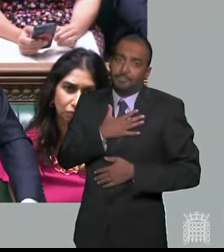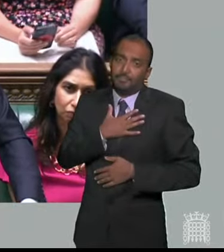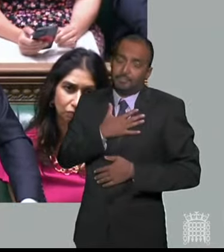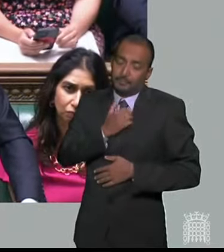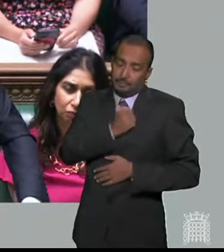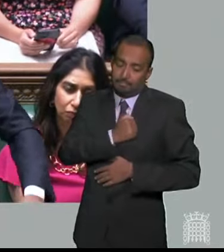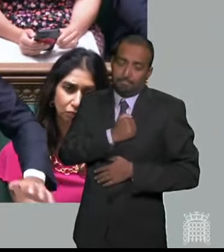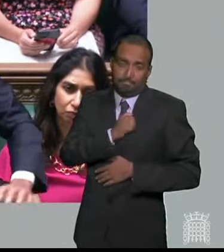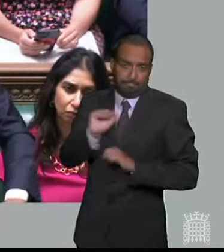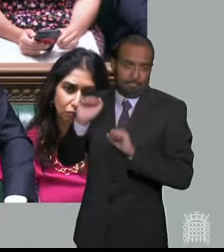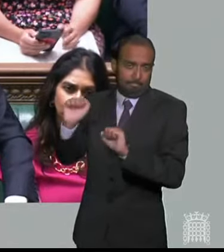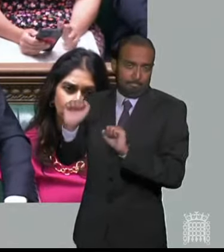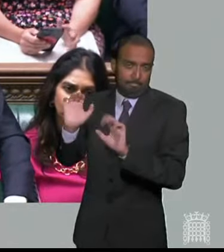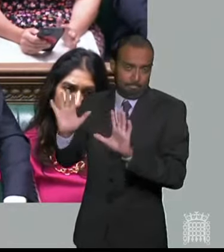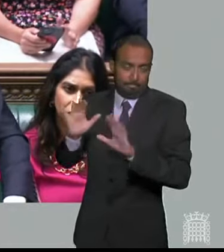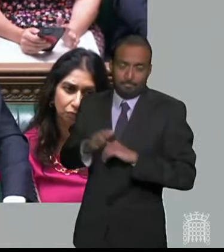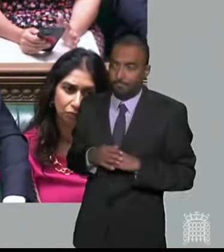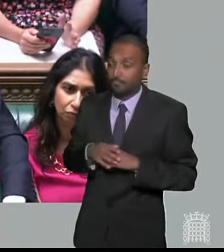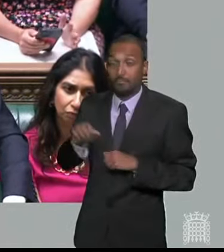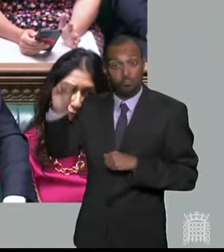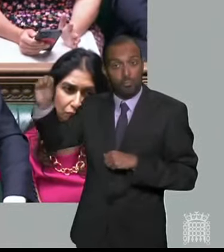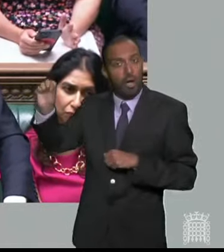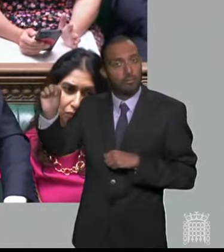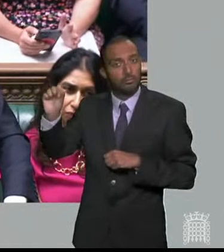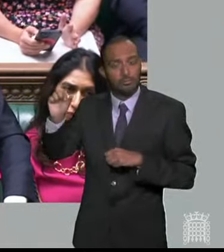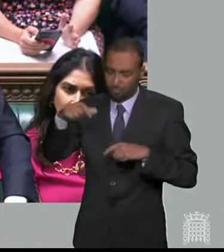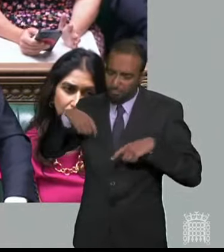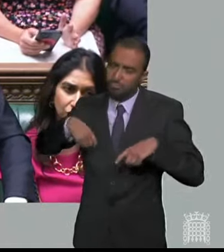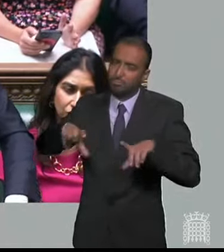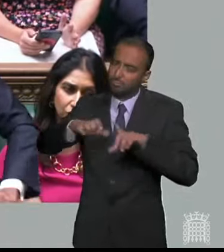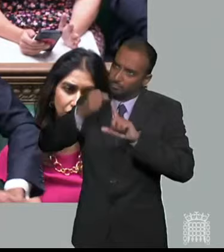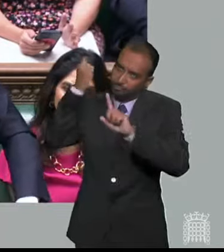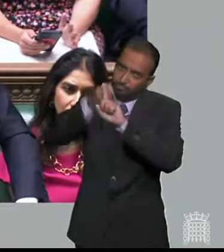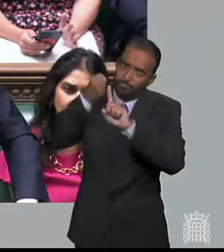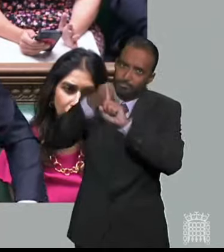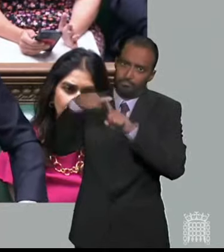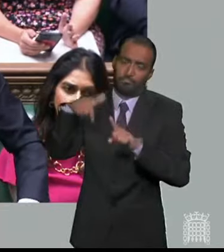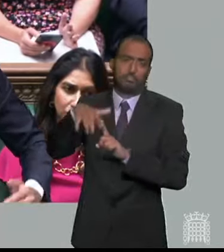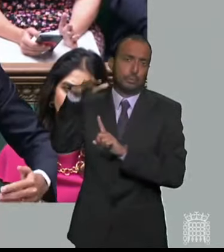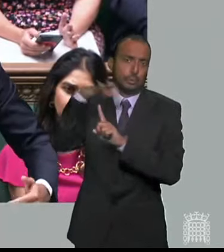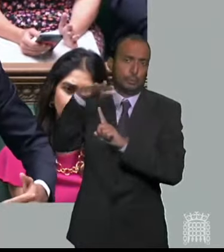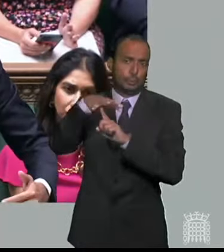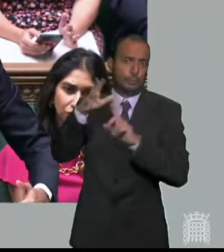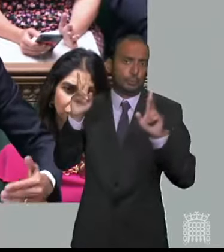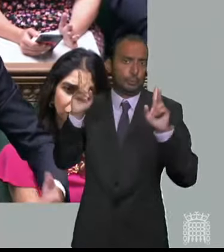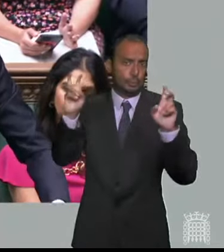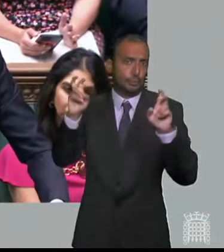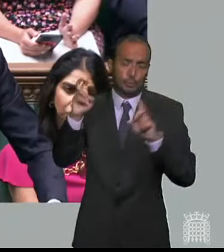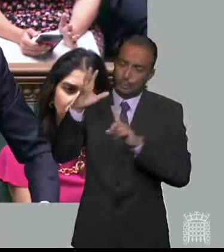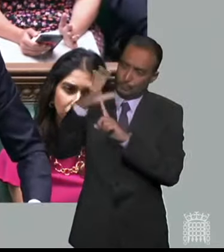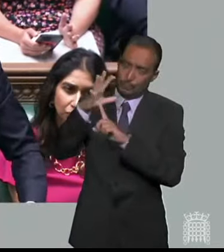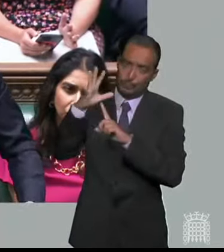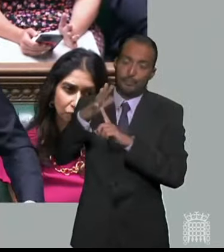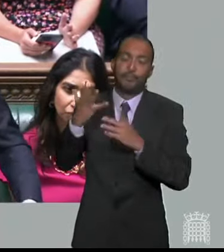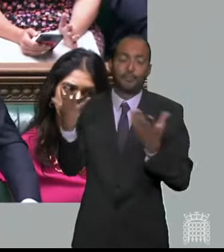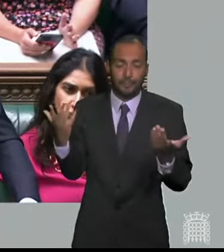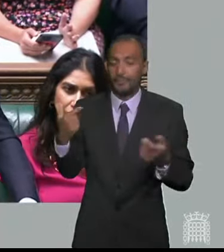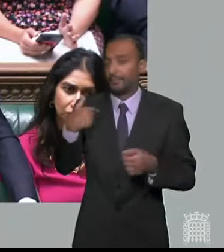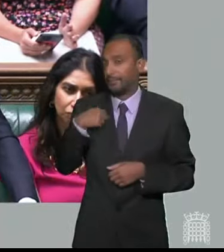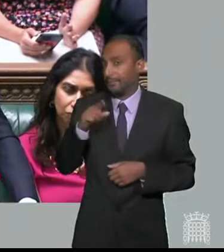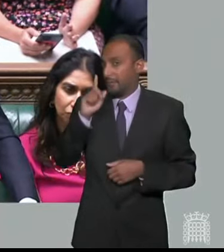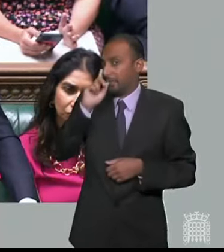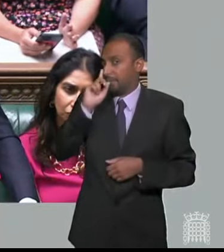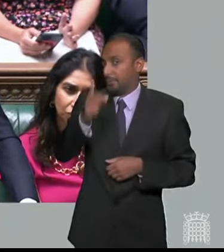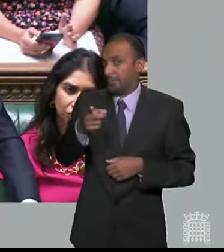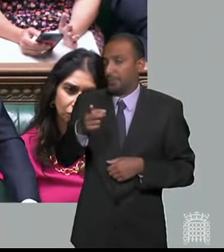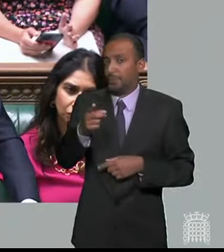she raised. She's right to continue campaigning in this important area. I hope she'll understand that I can't preempt the content specifically of the